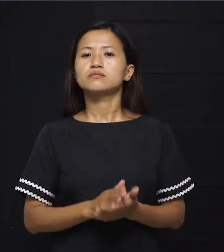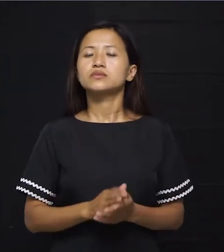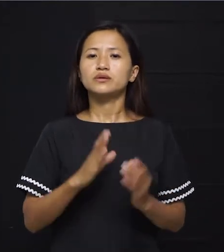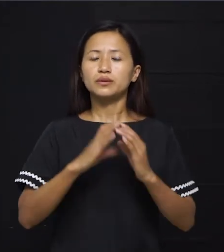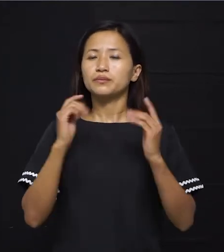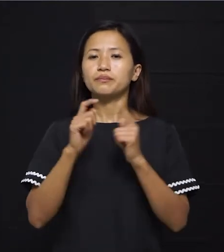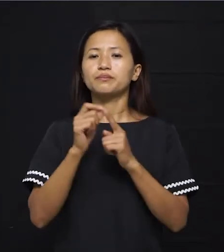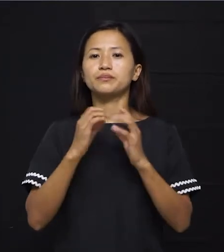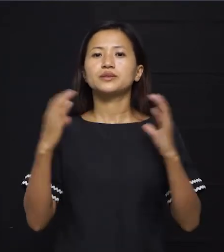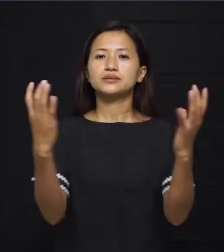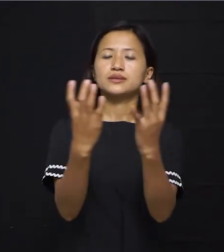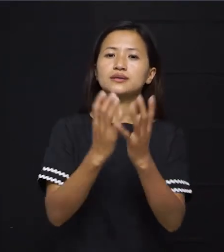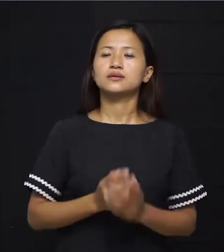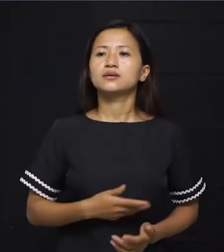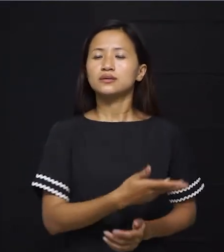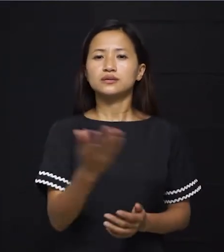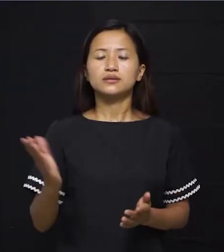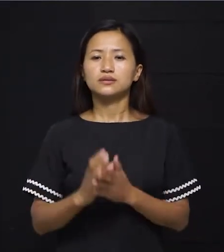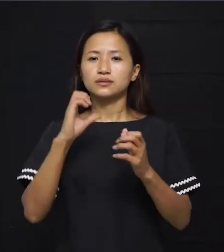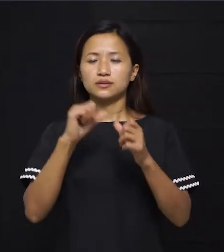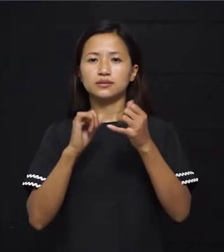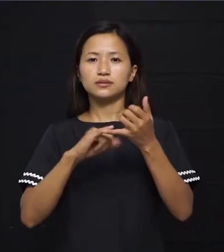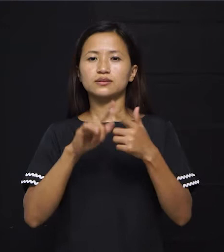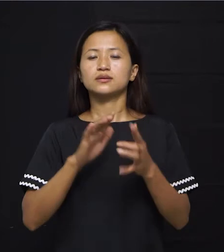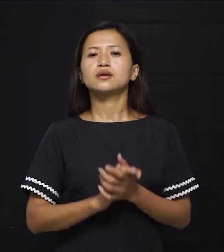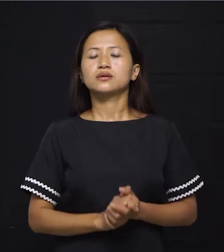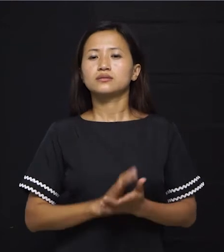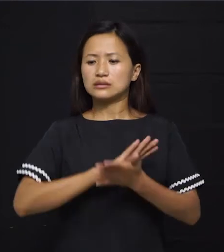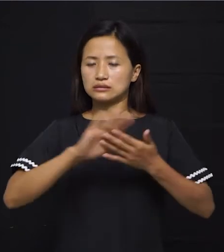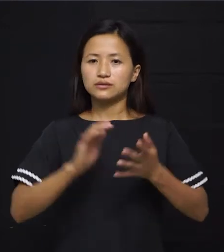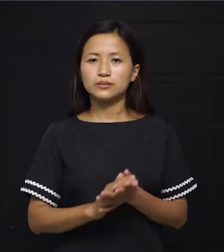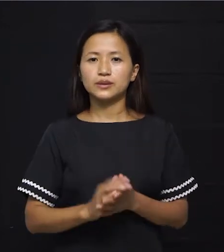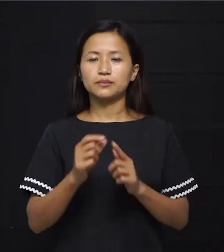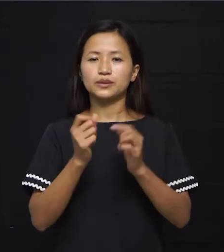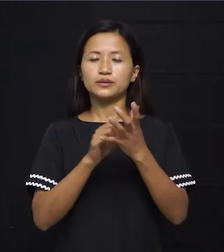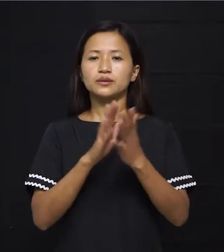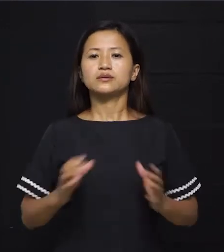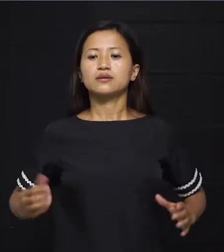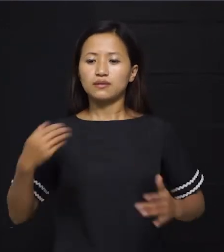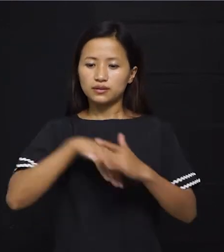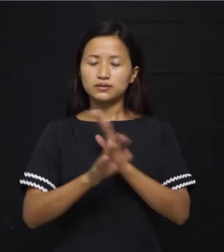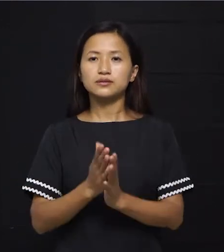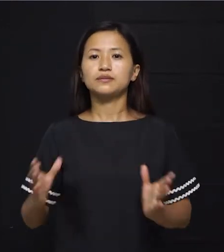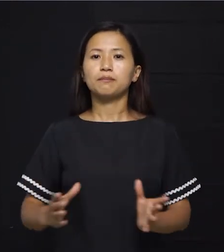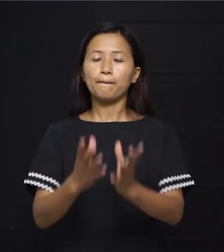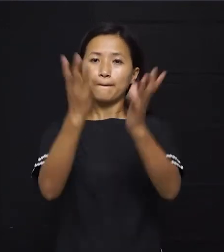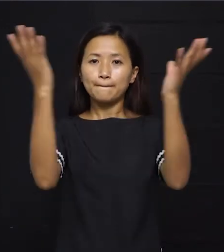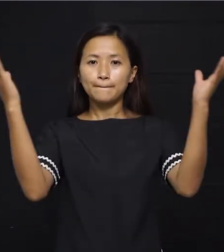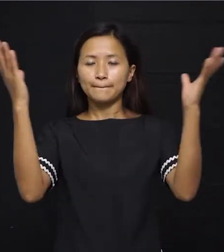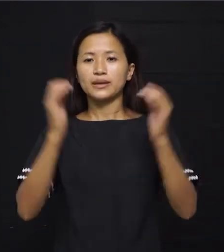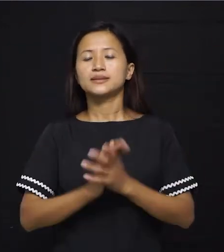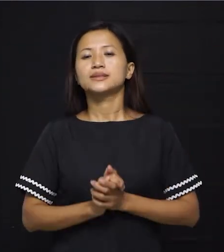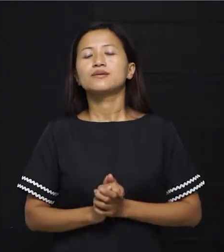panchayat. Remember, the aunt's case was dissolved by the panchayat under the banyan tree. And so both the